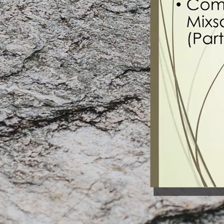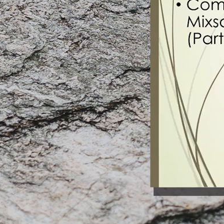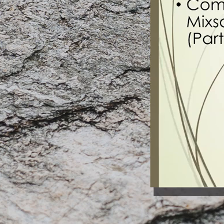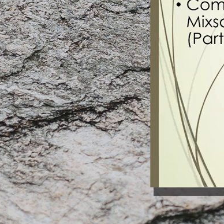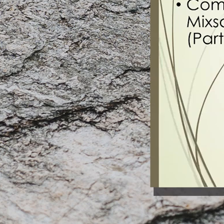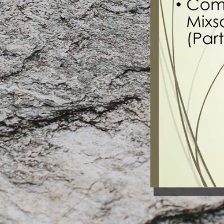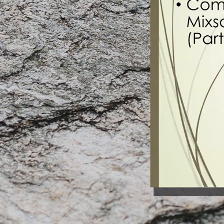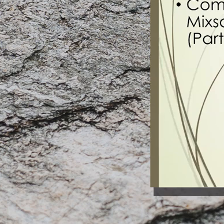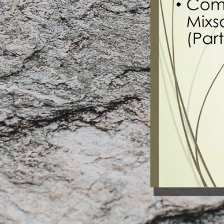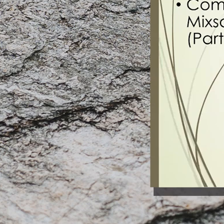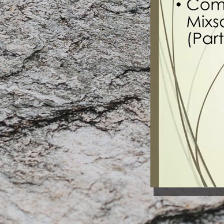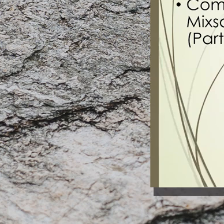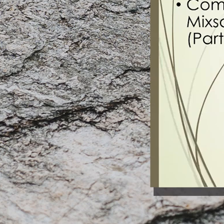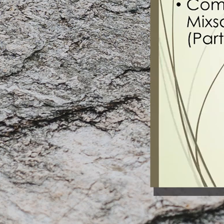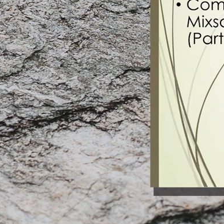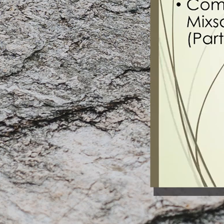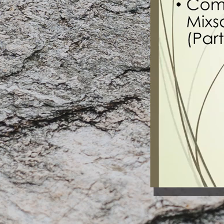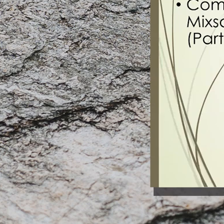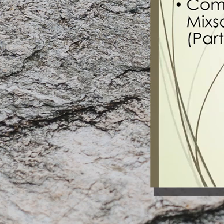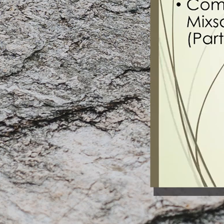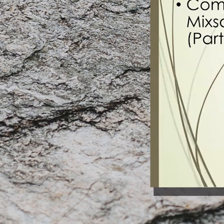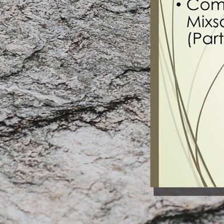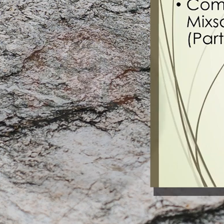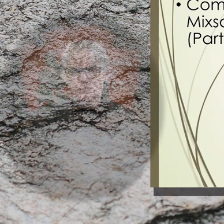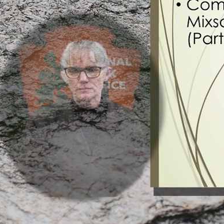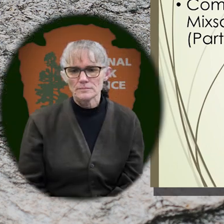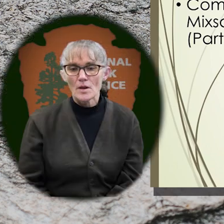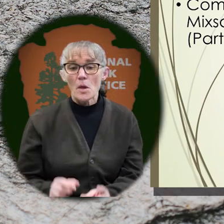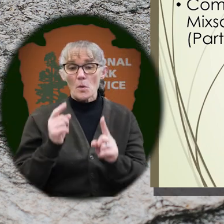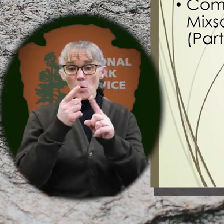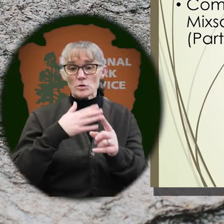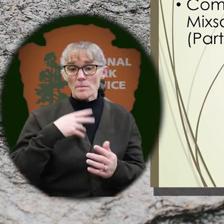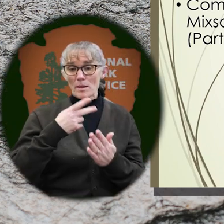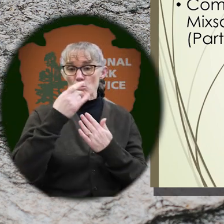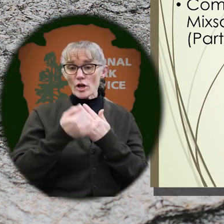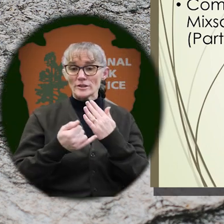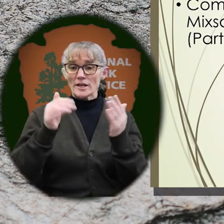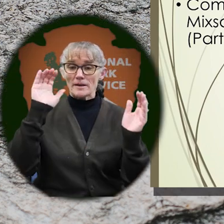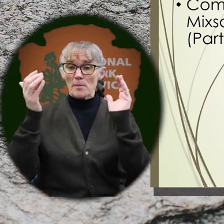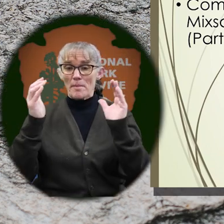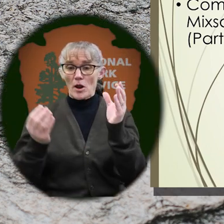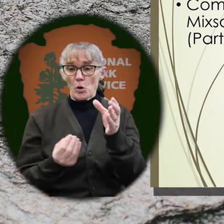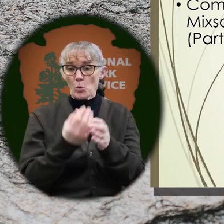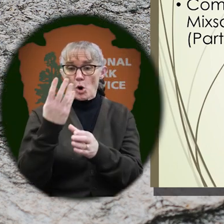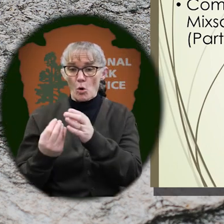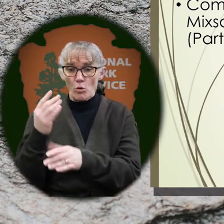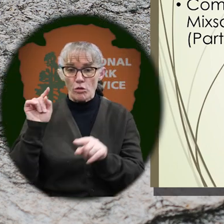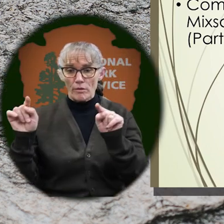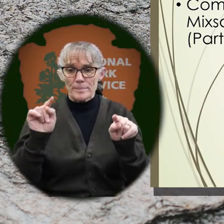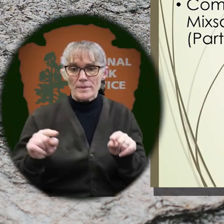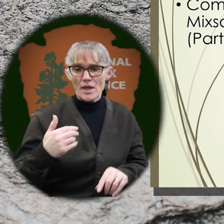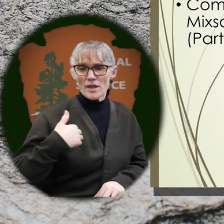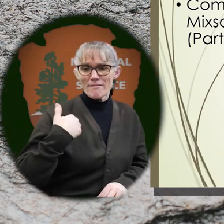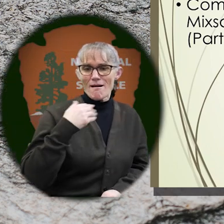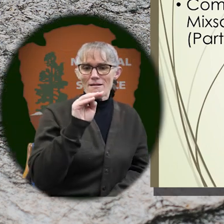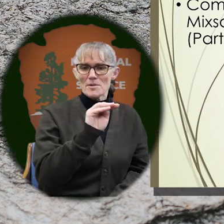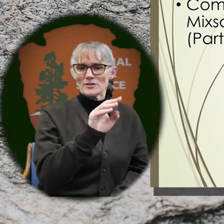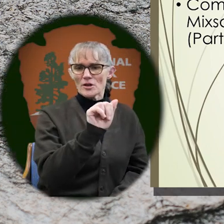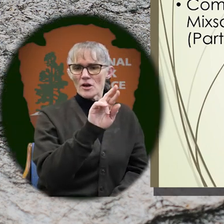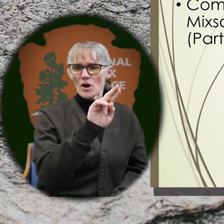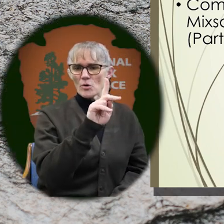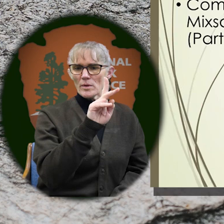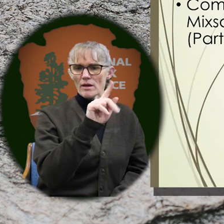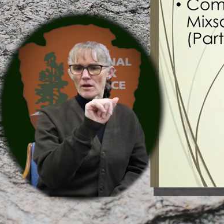behind her. Then she reads a list of four bullet points on a slide titled Methods. So the goals of my project were to compare the growth of young